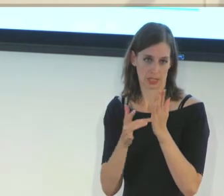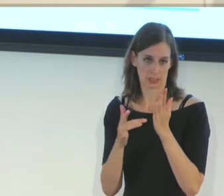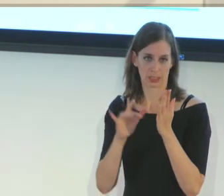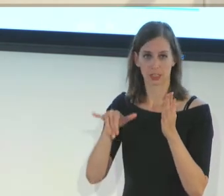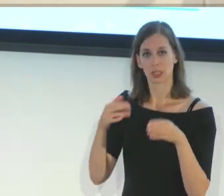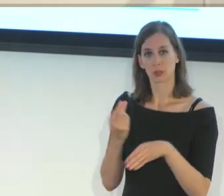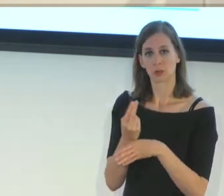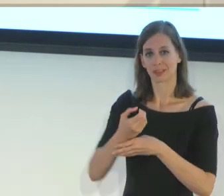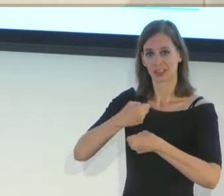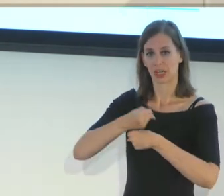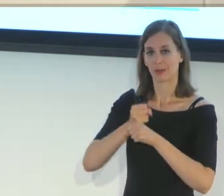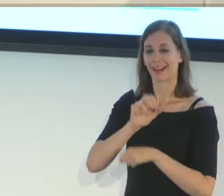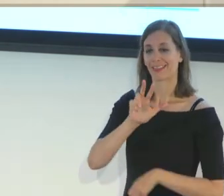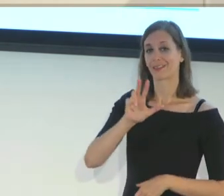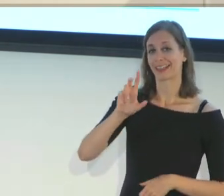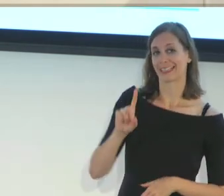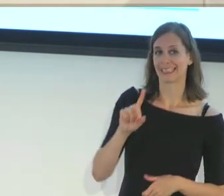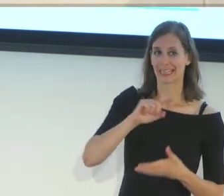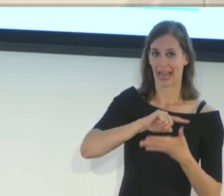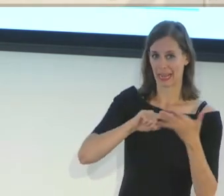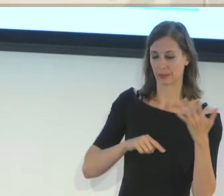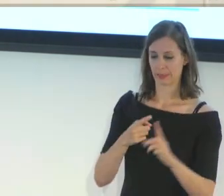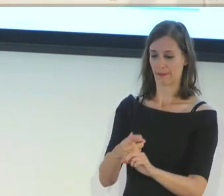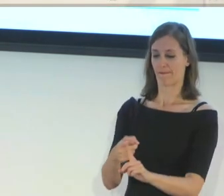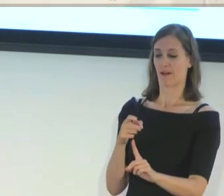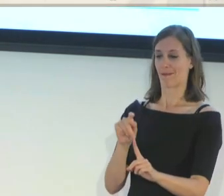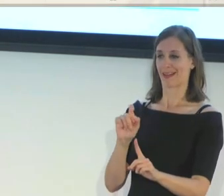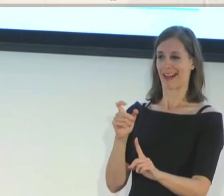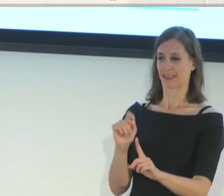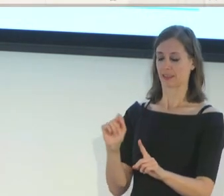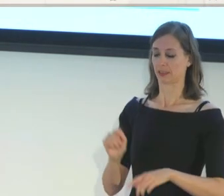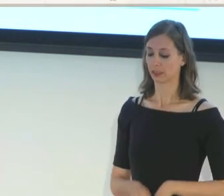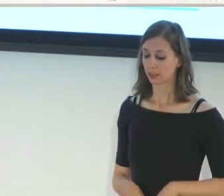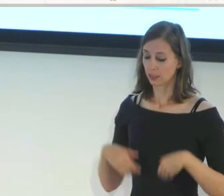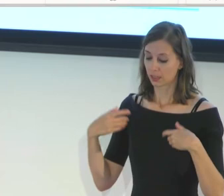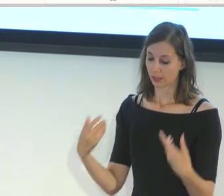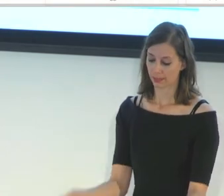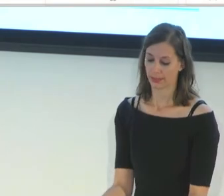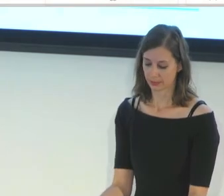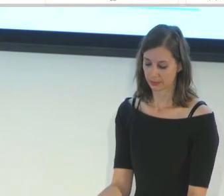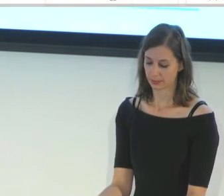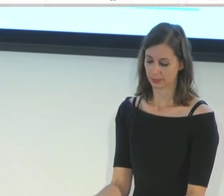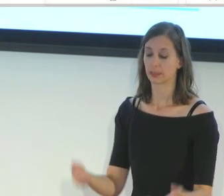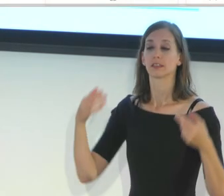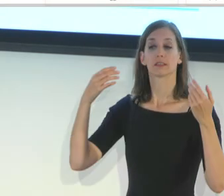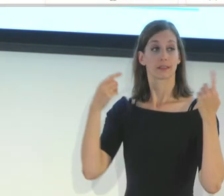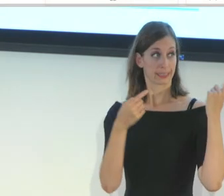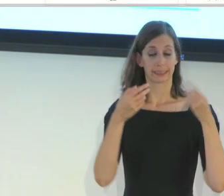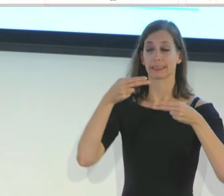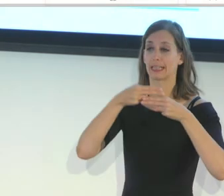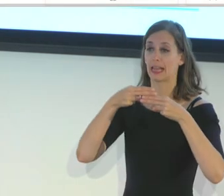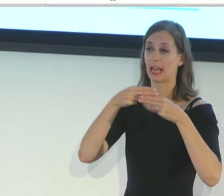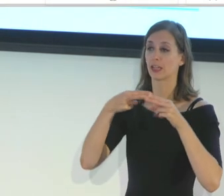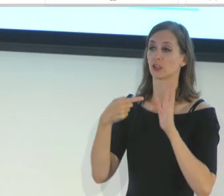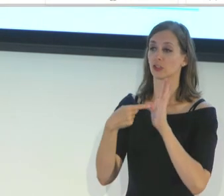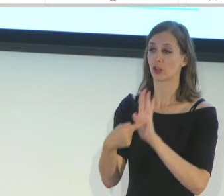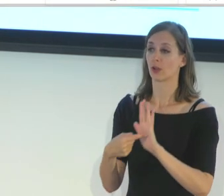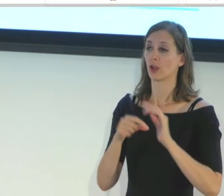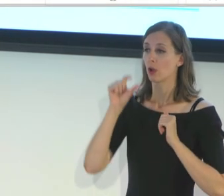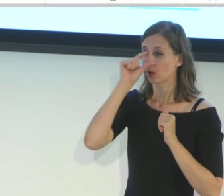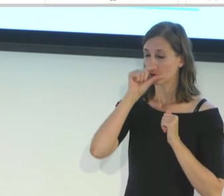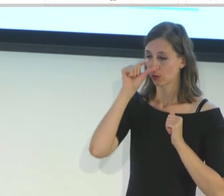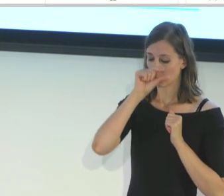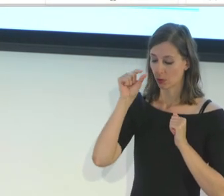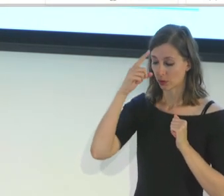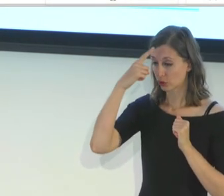3D assets from text. This slide contains a screenshot of Google Dream Fusion